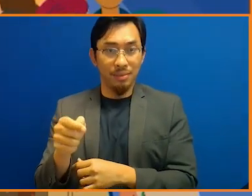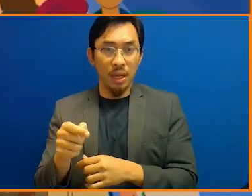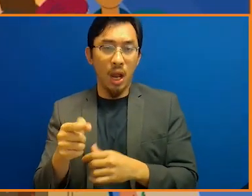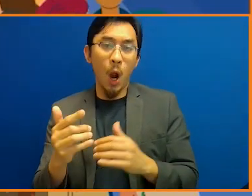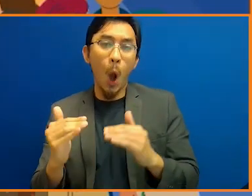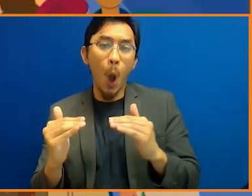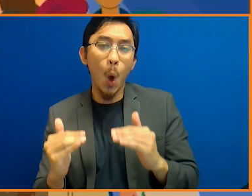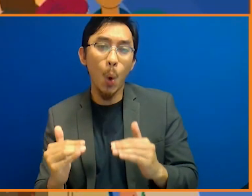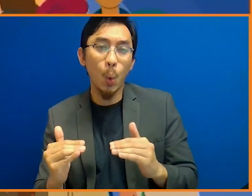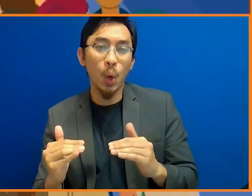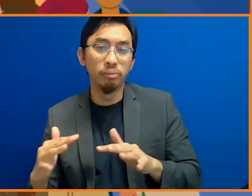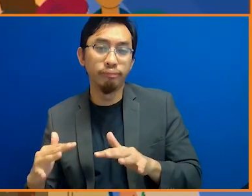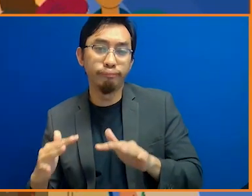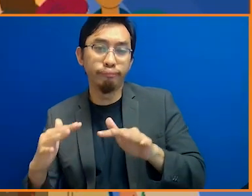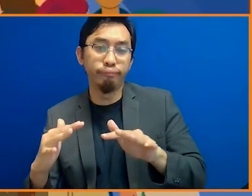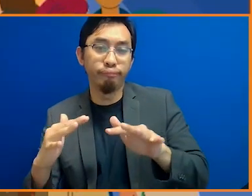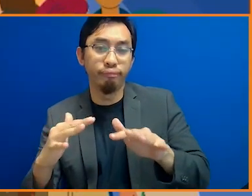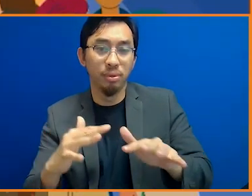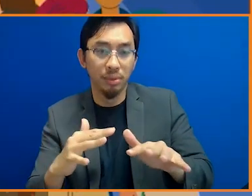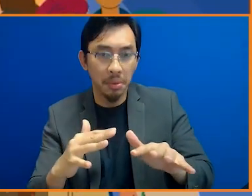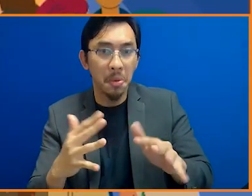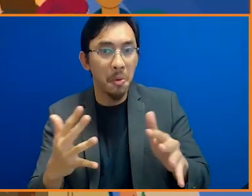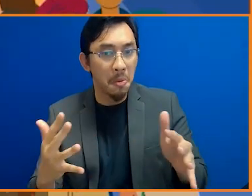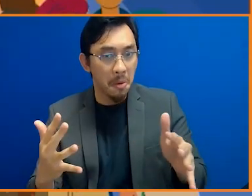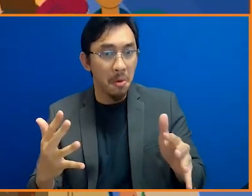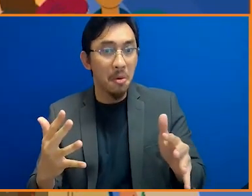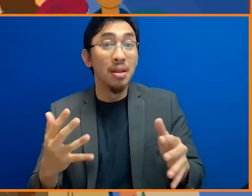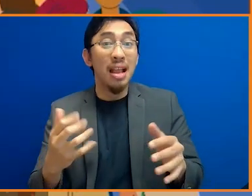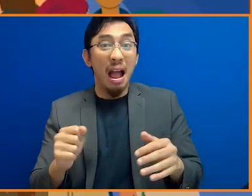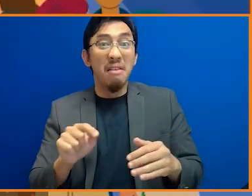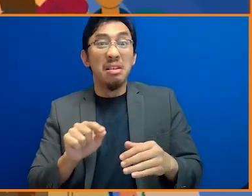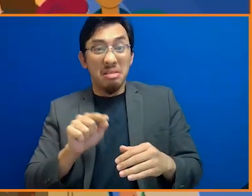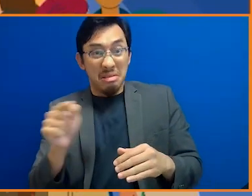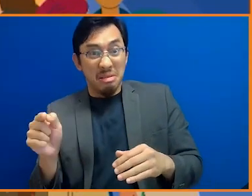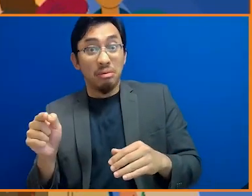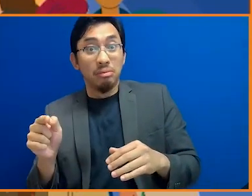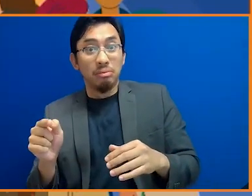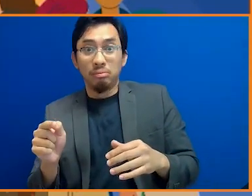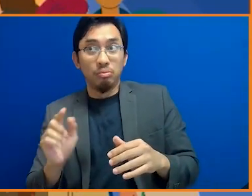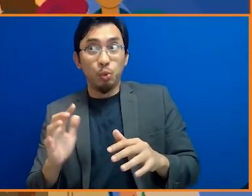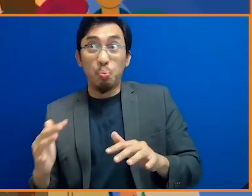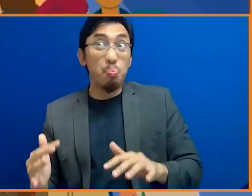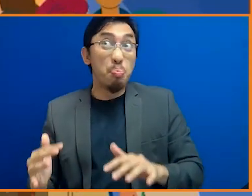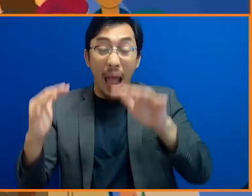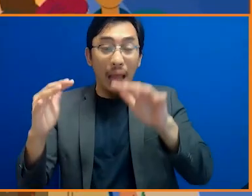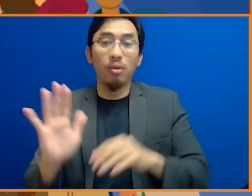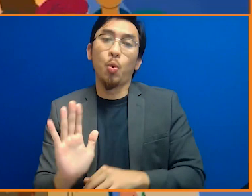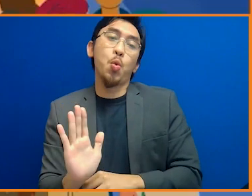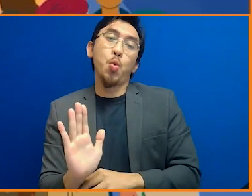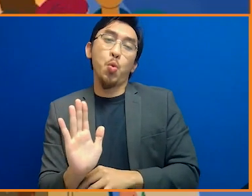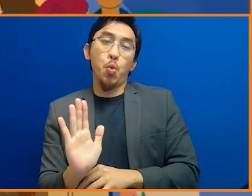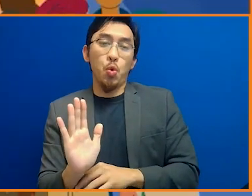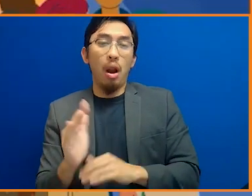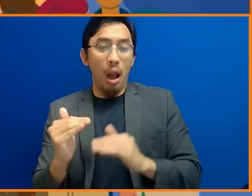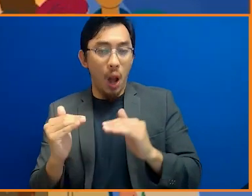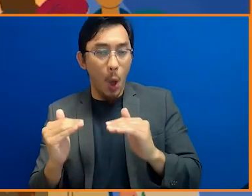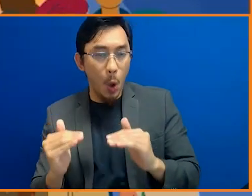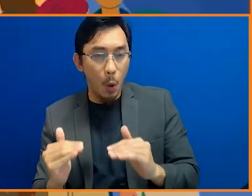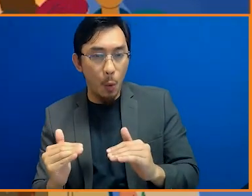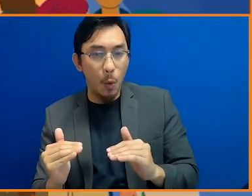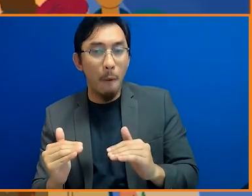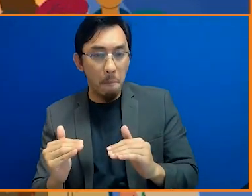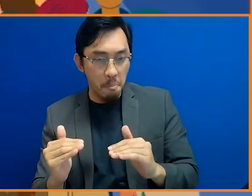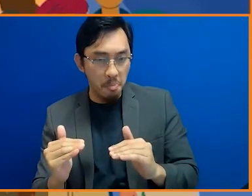the low tide. It's not if it was happening in the high